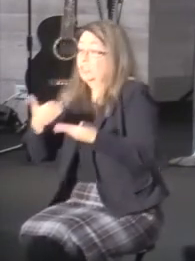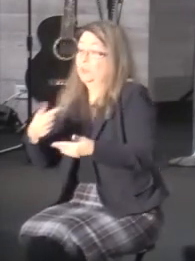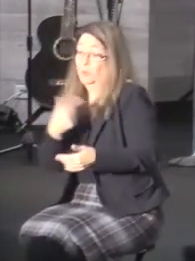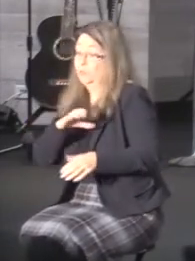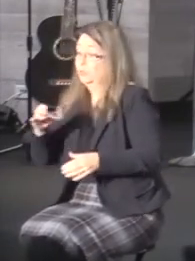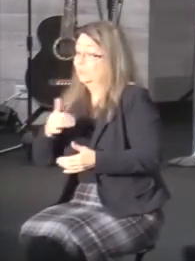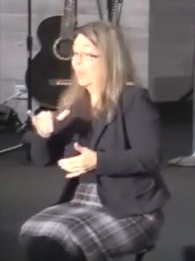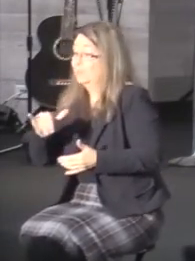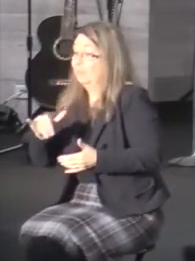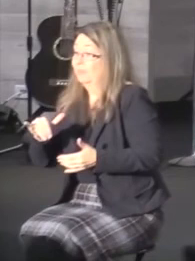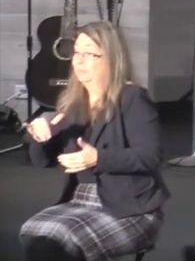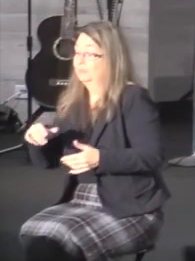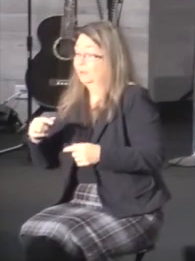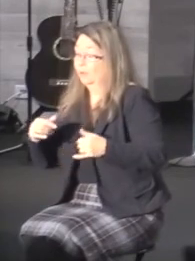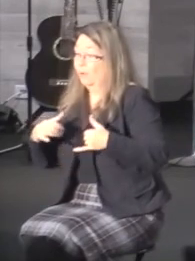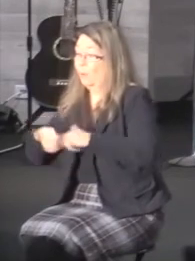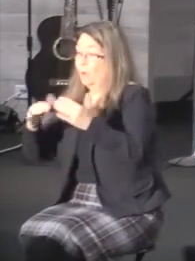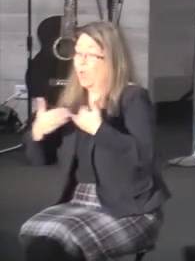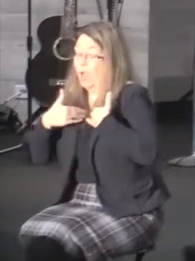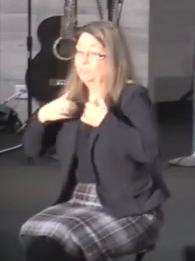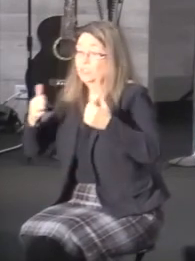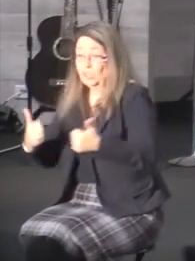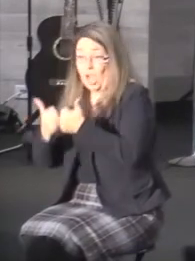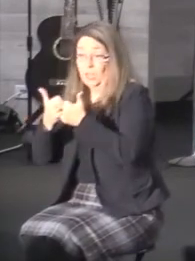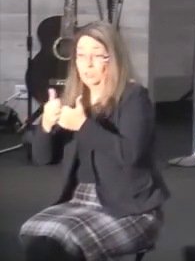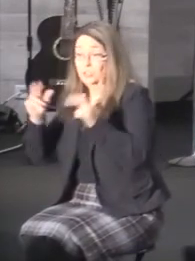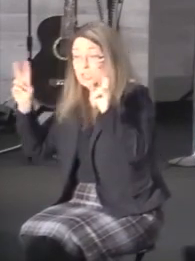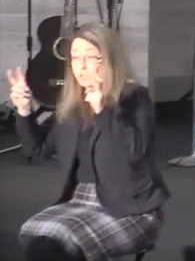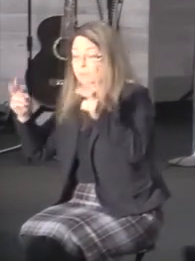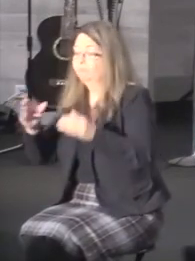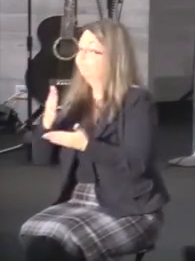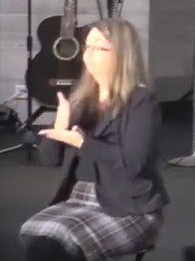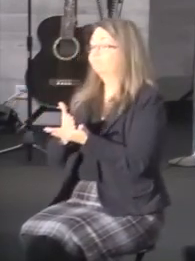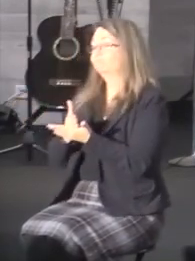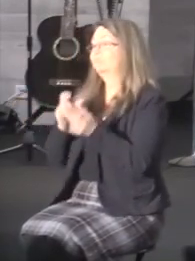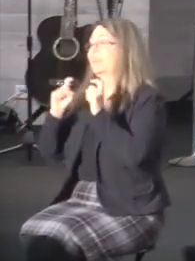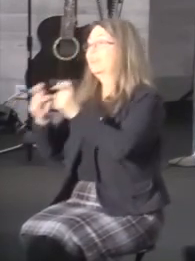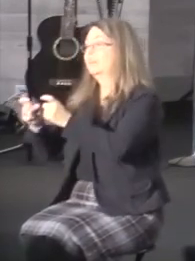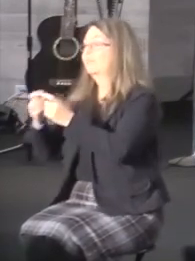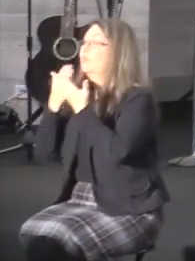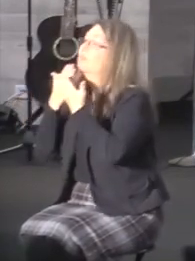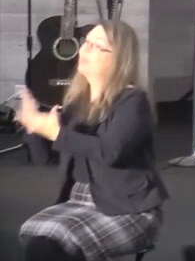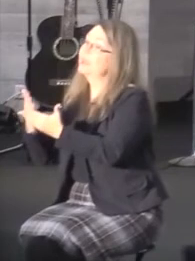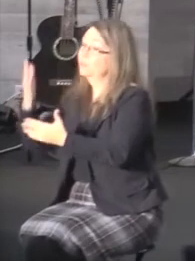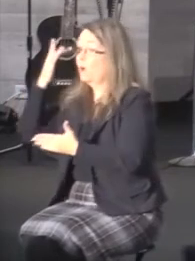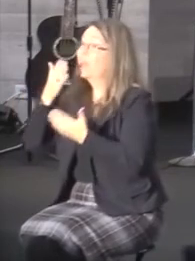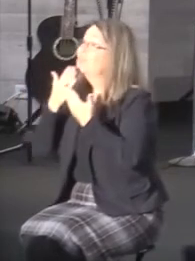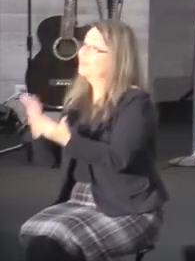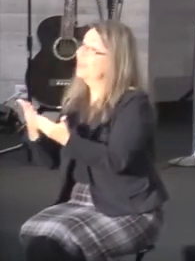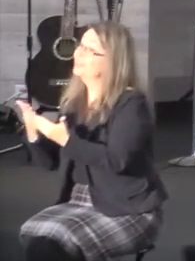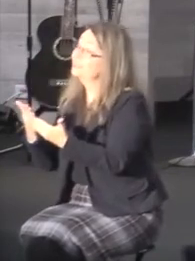That we, as we go about our challenges and our issues, let us take a moment to pause and give thanks. Because giving